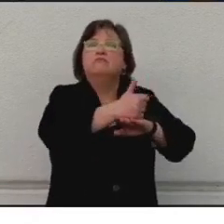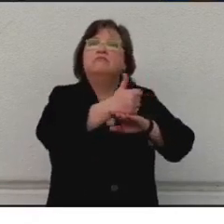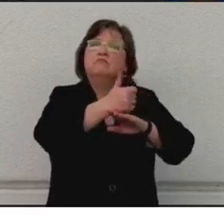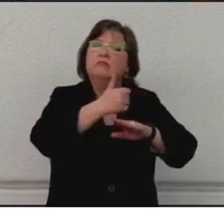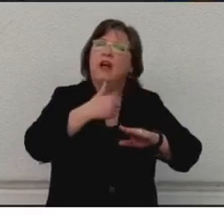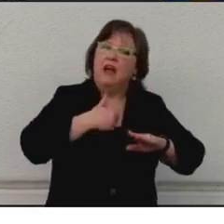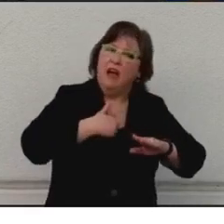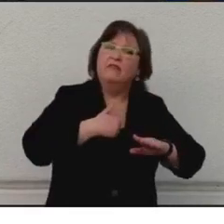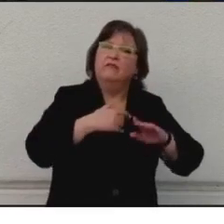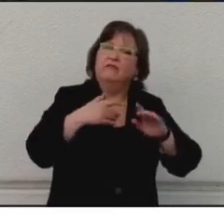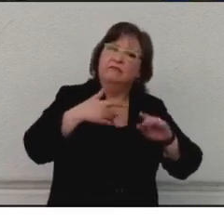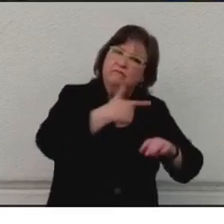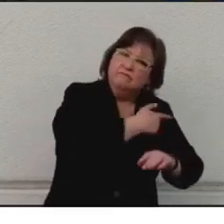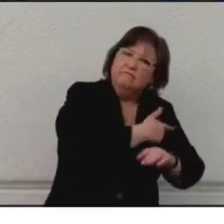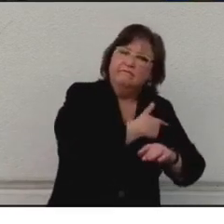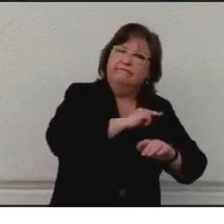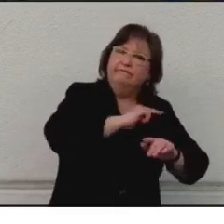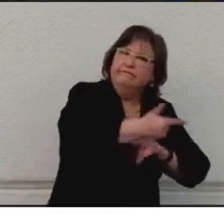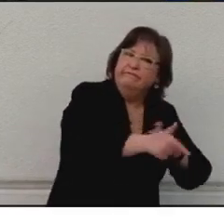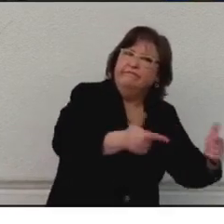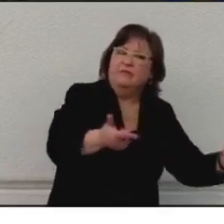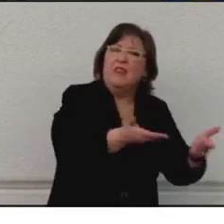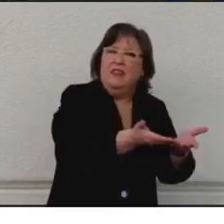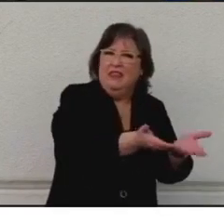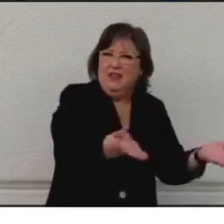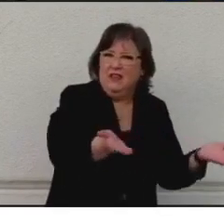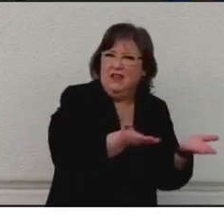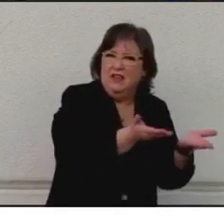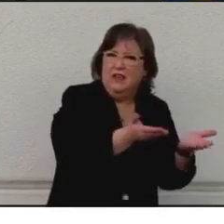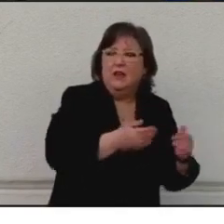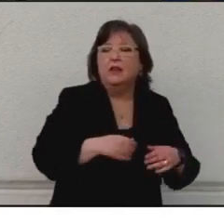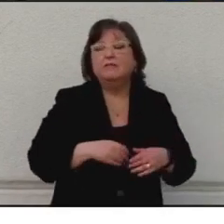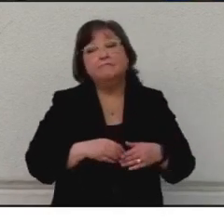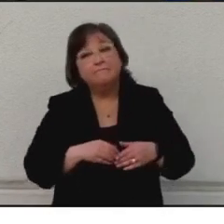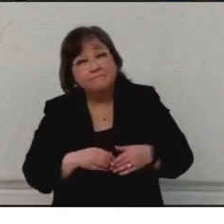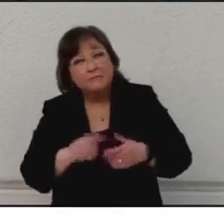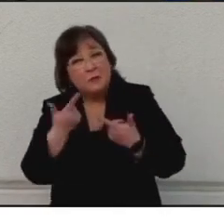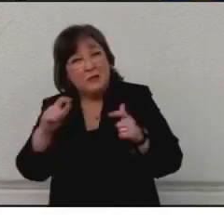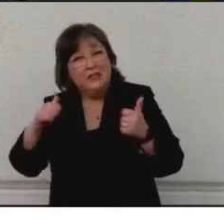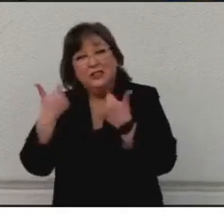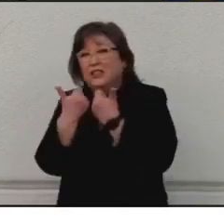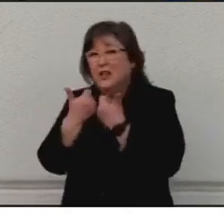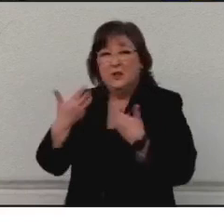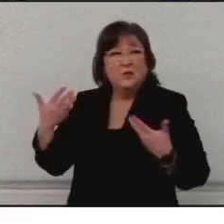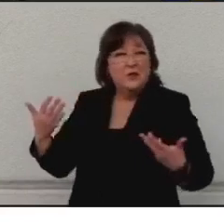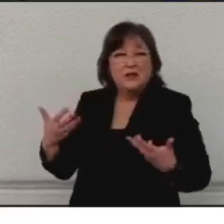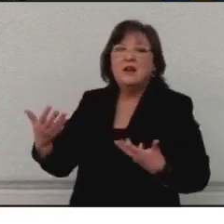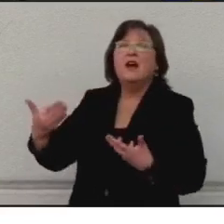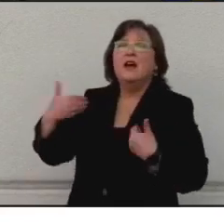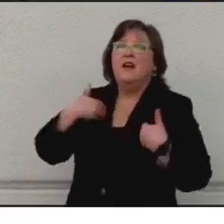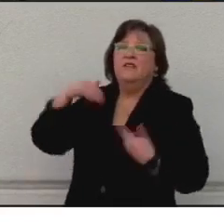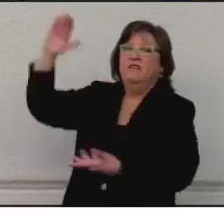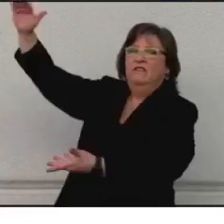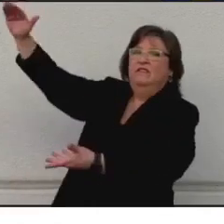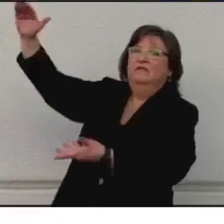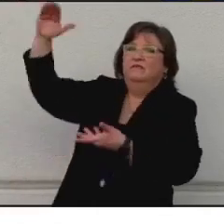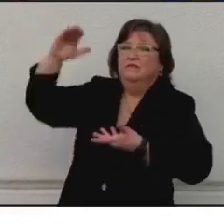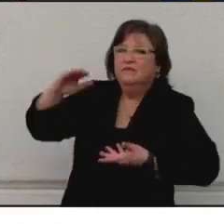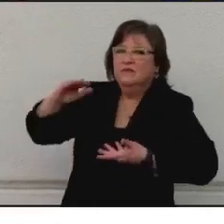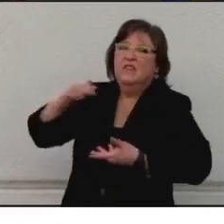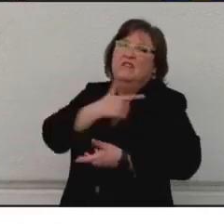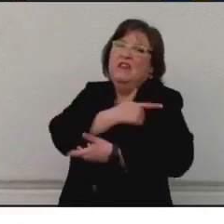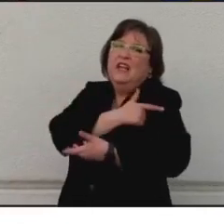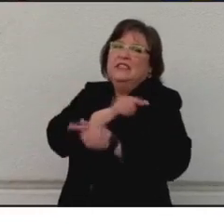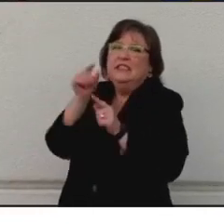We've seen, of course, a number of challenges with vaccine supply and other complexities around rolling out this